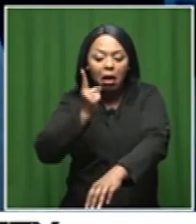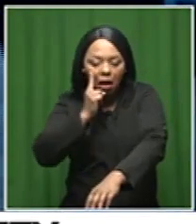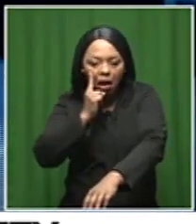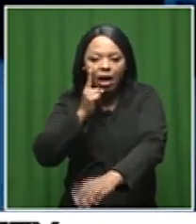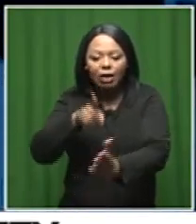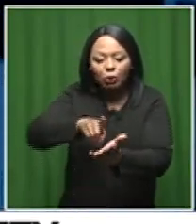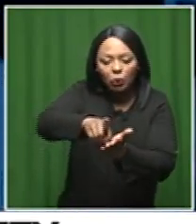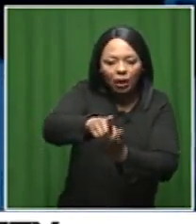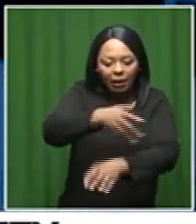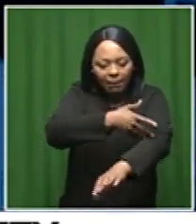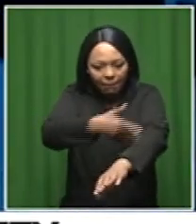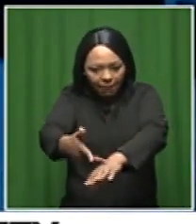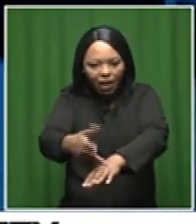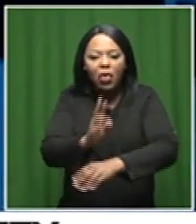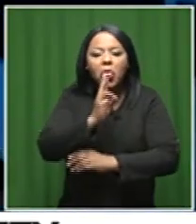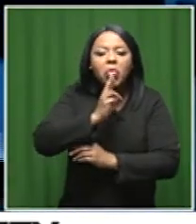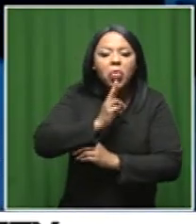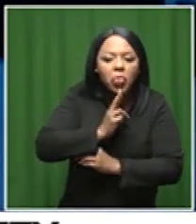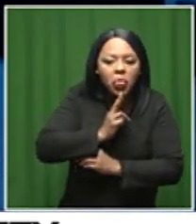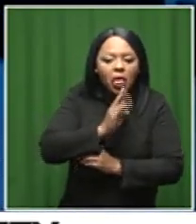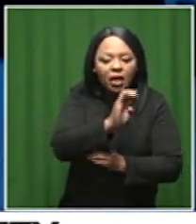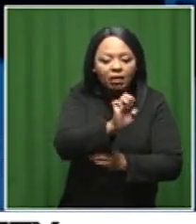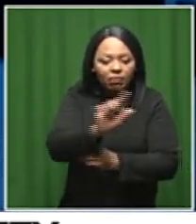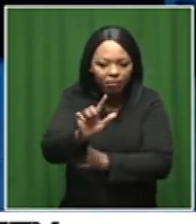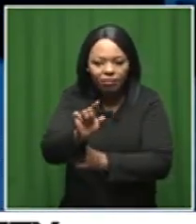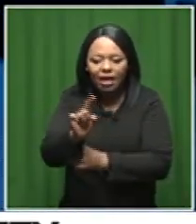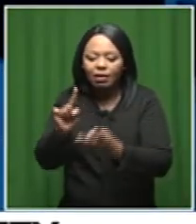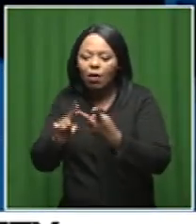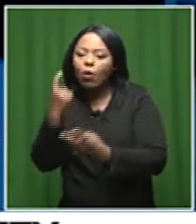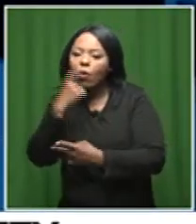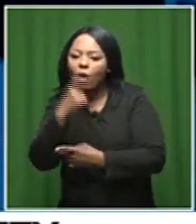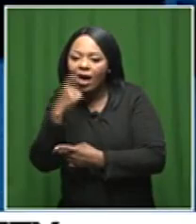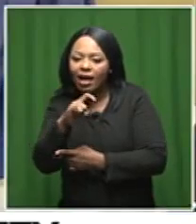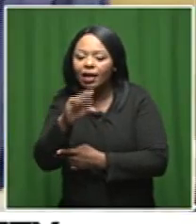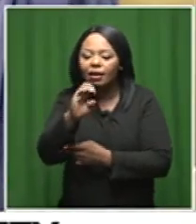blood banks, other red cells, white cells, and platelets. So